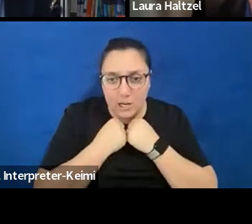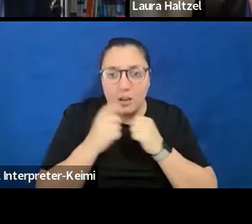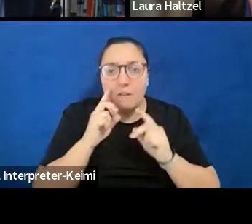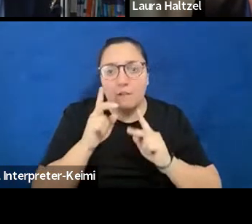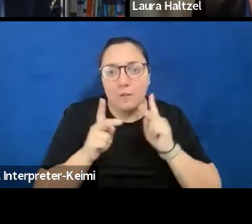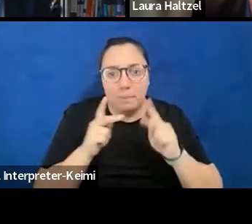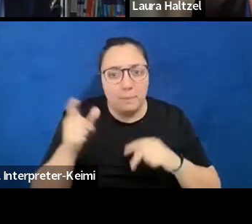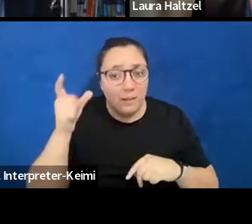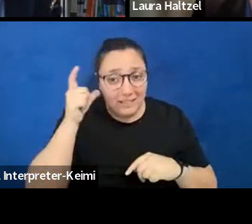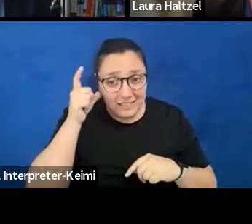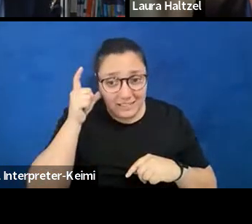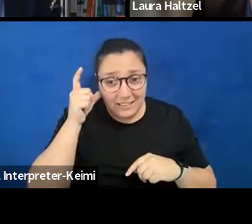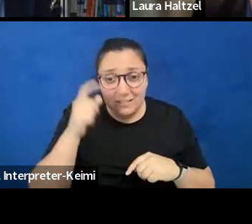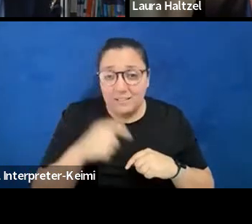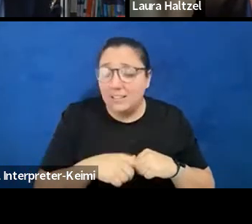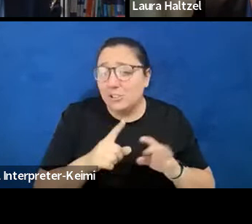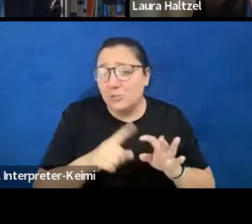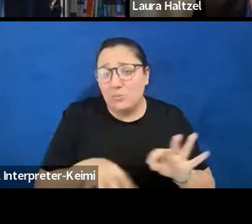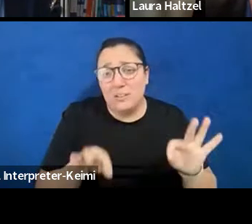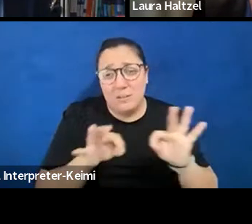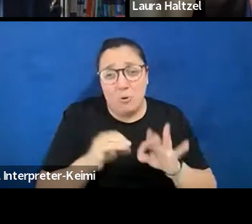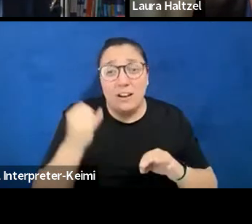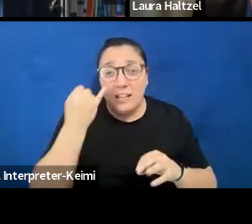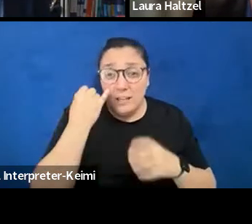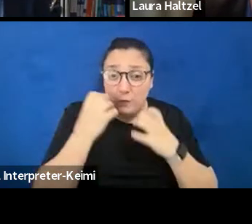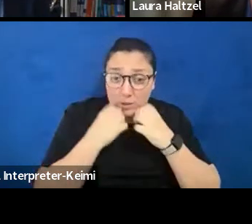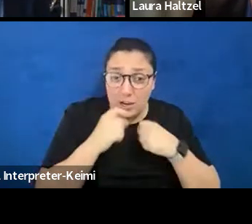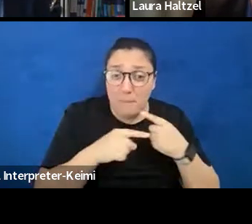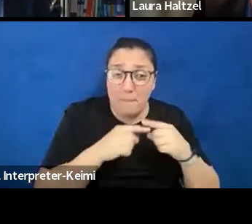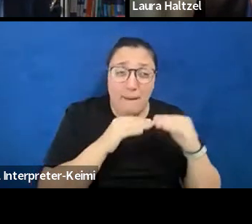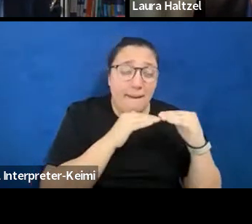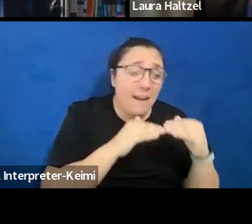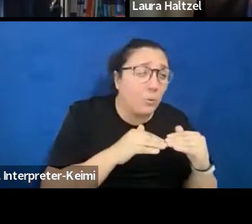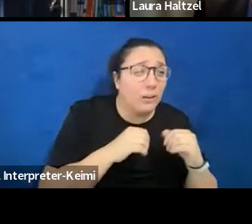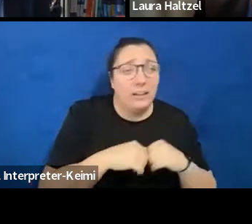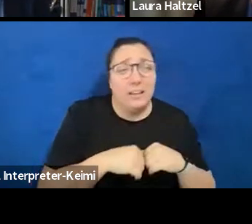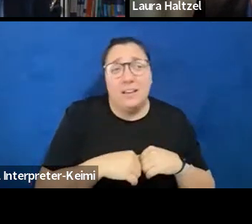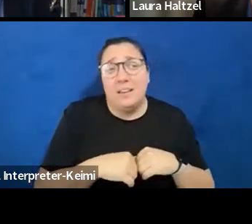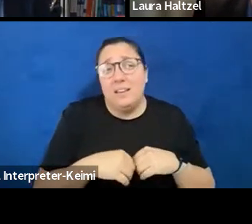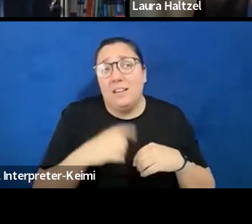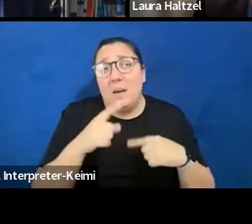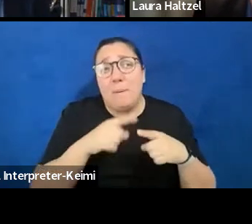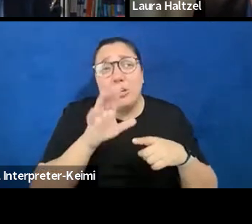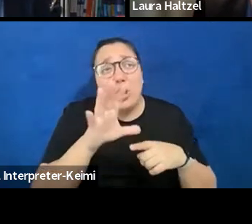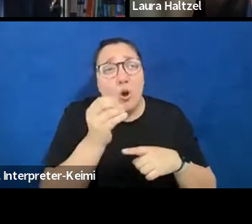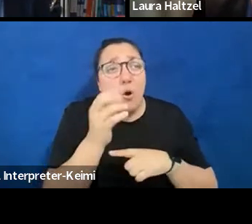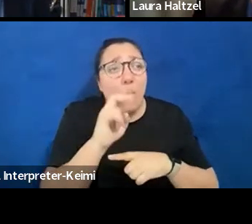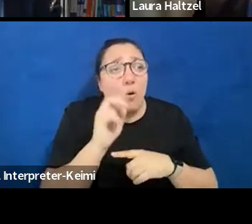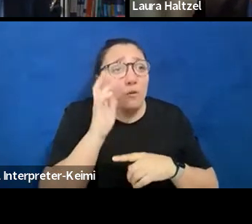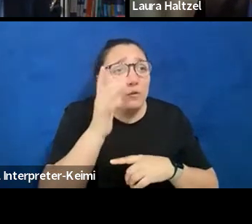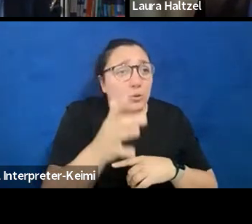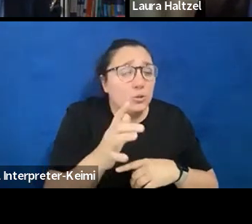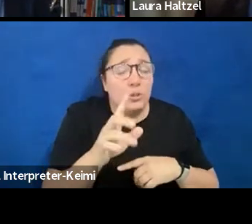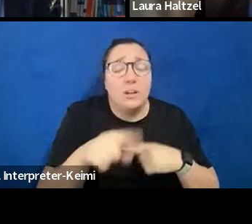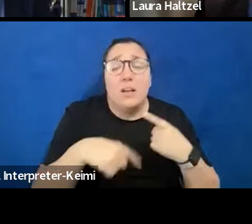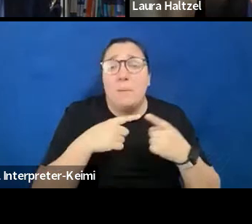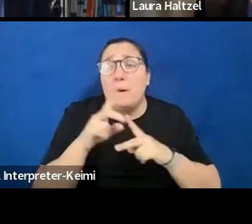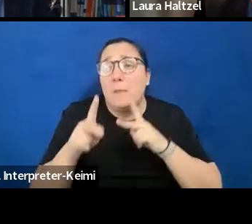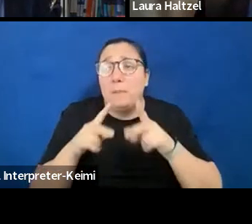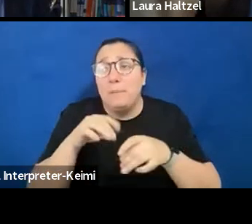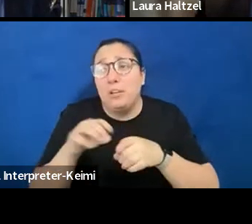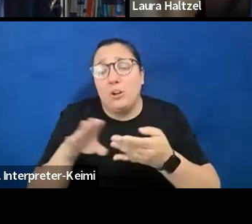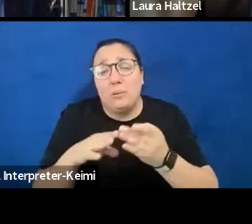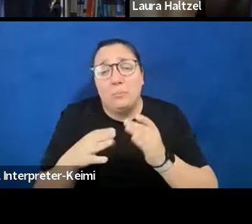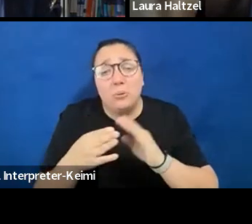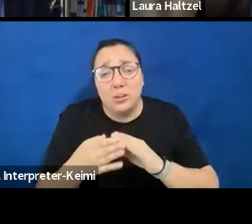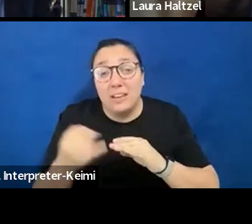are listening. It's so important. If you care about equity, if you care about your own futures, if you care about the futures of the people in your communities,